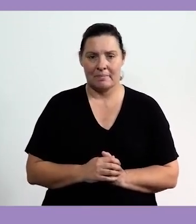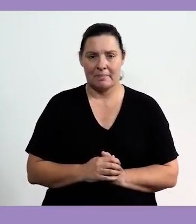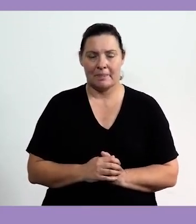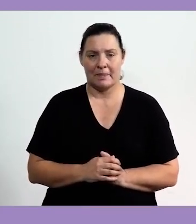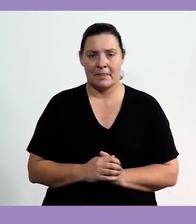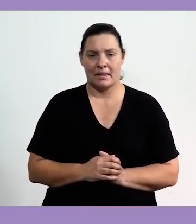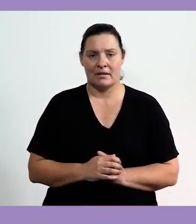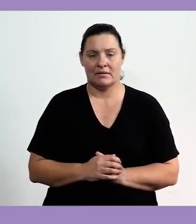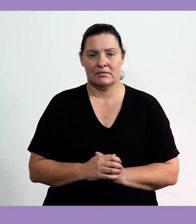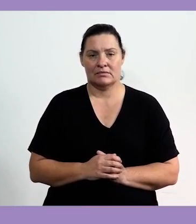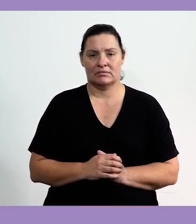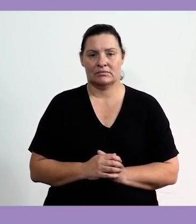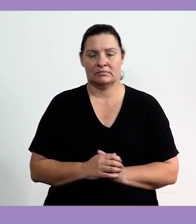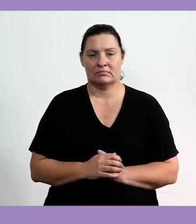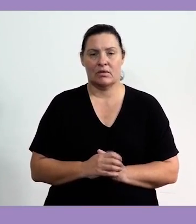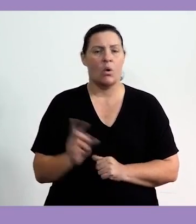1.